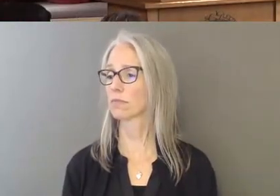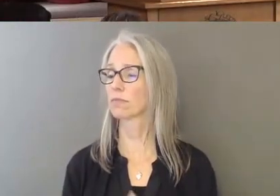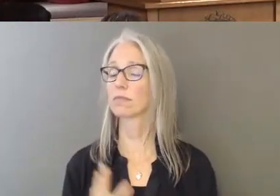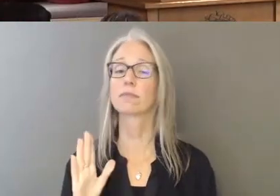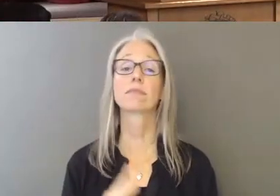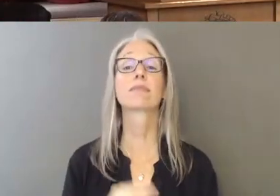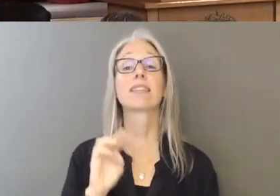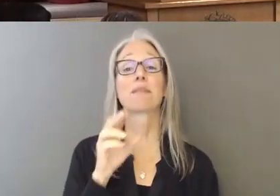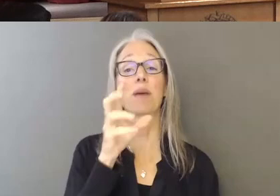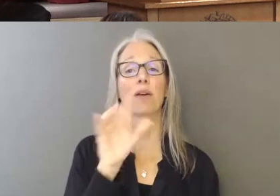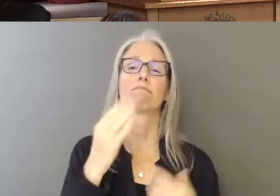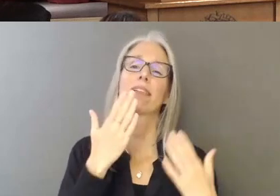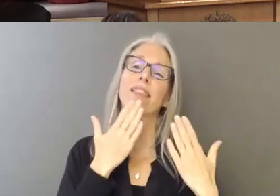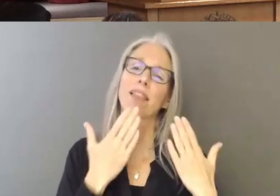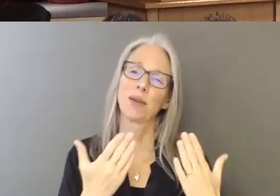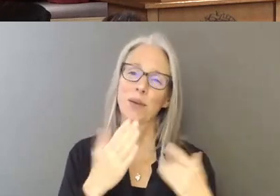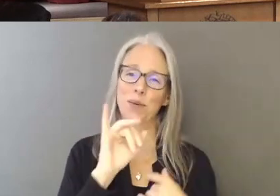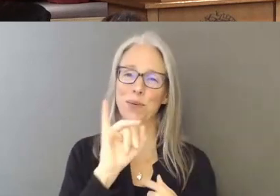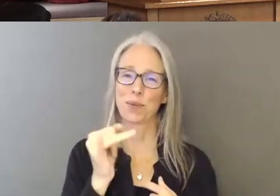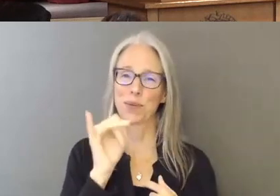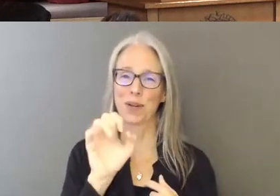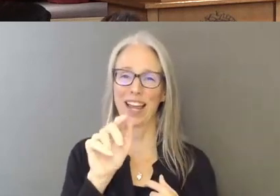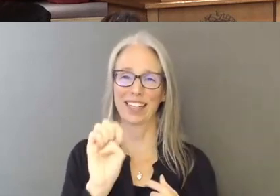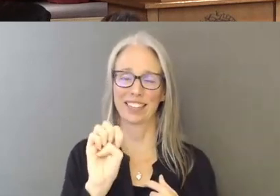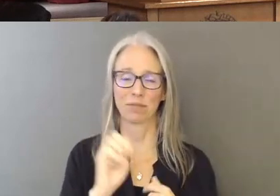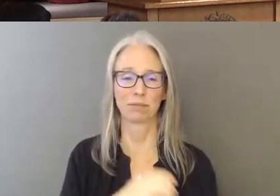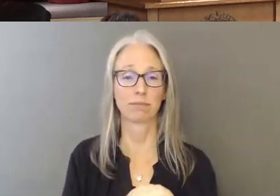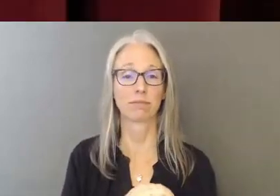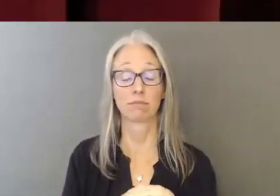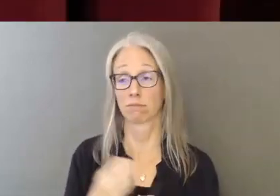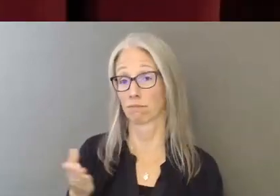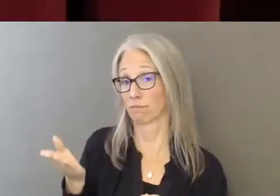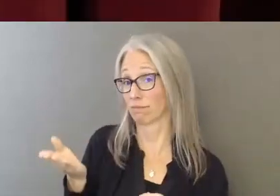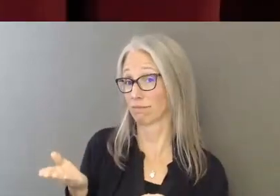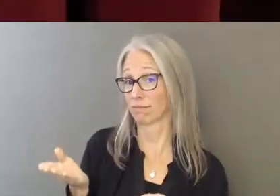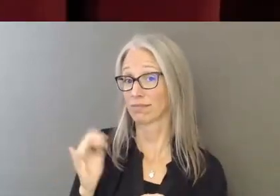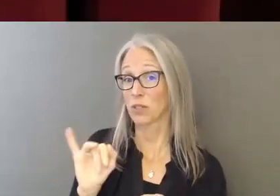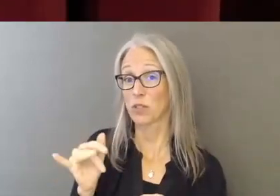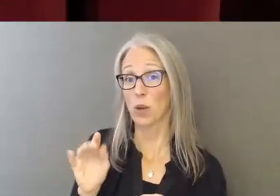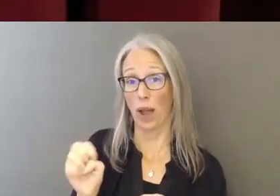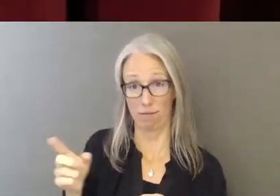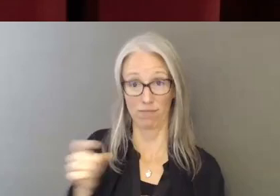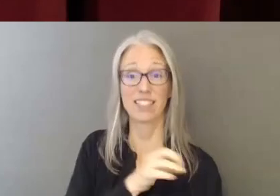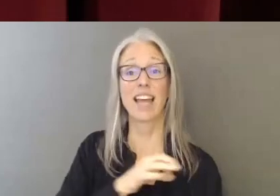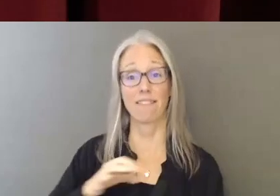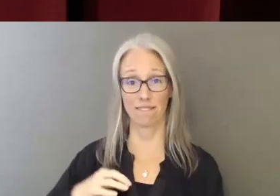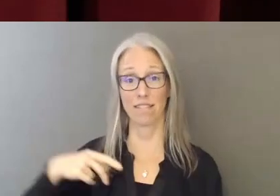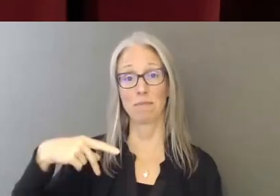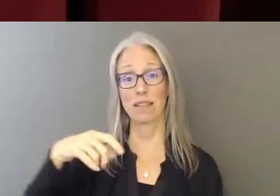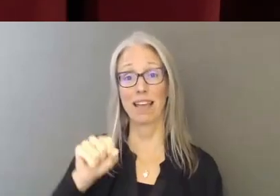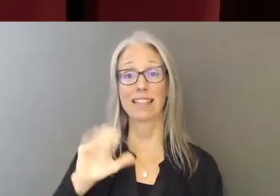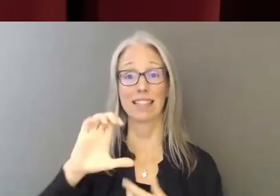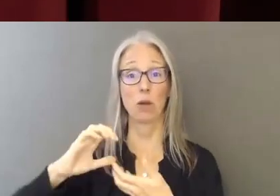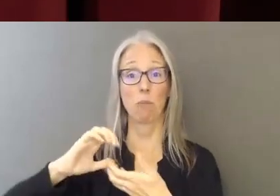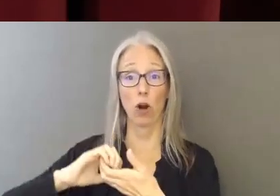Thank you so much, Joanne. And I just want to say, Joanne is one of the staff at PSC Partners who